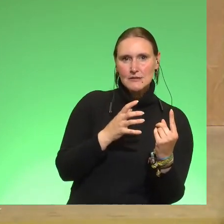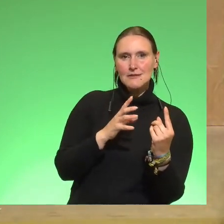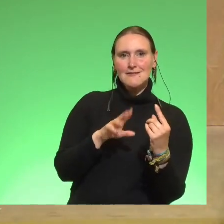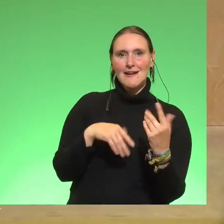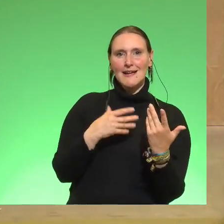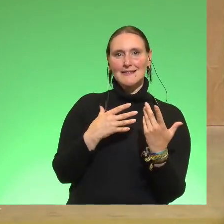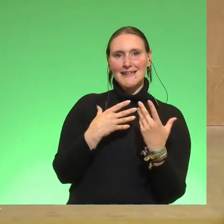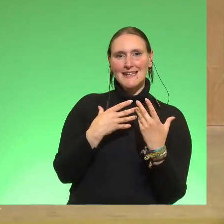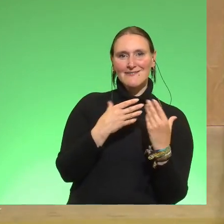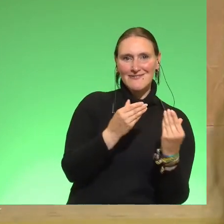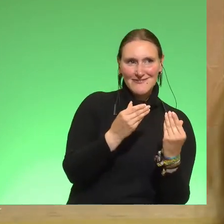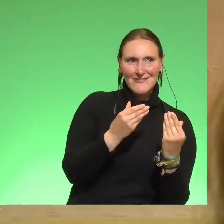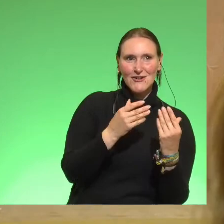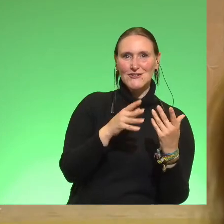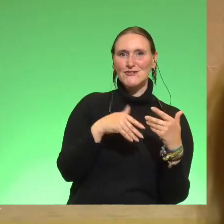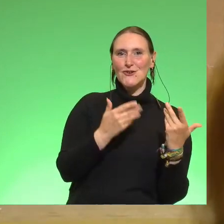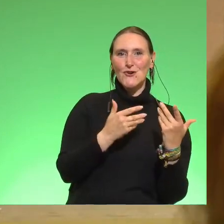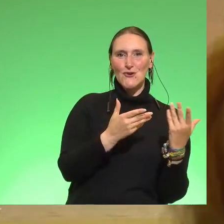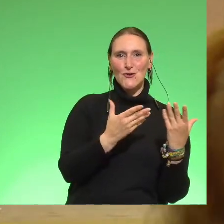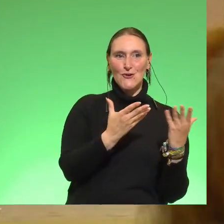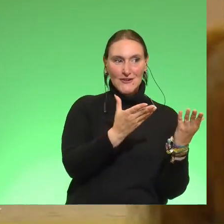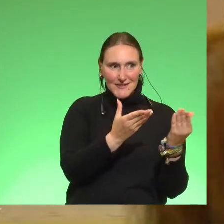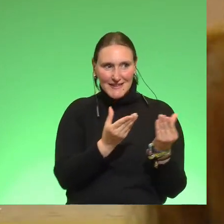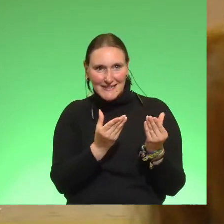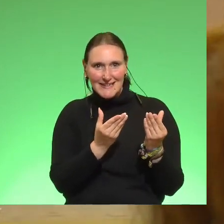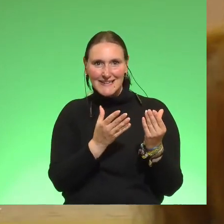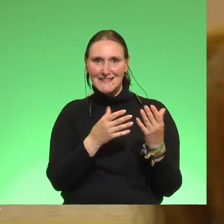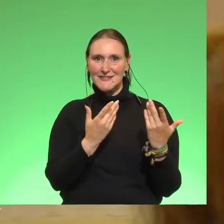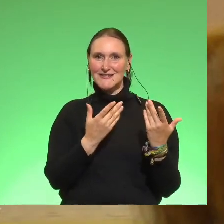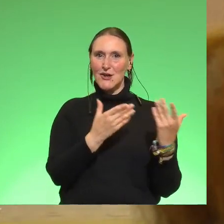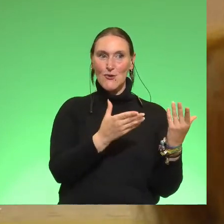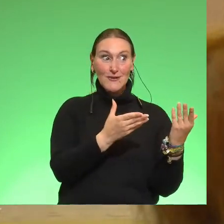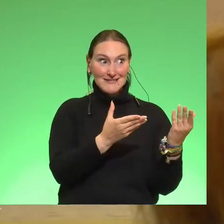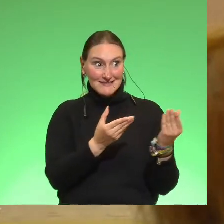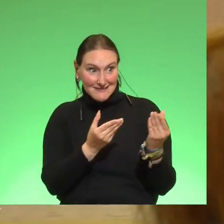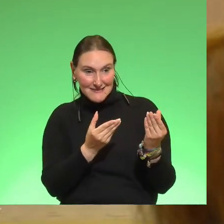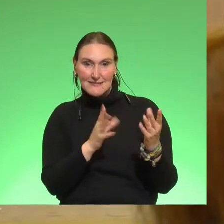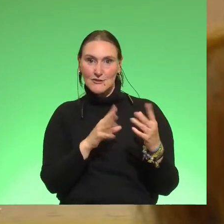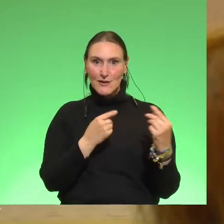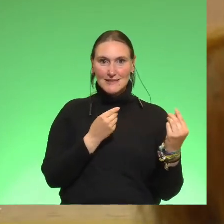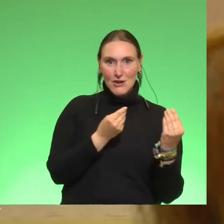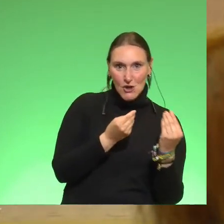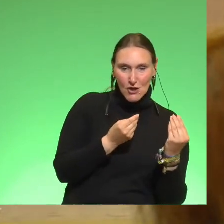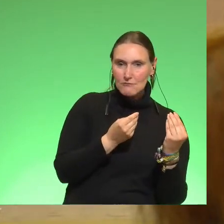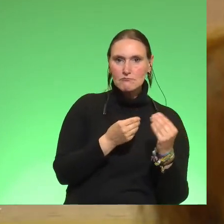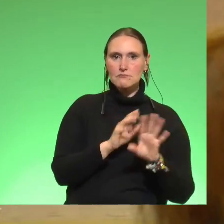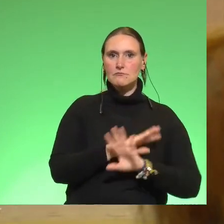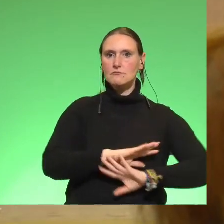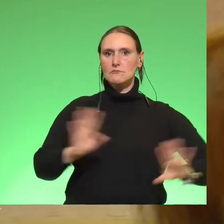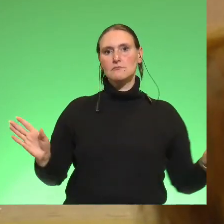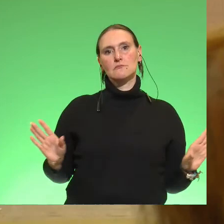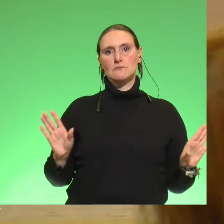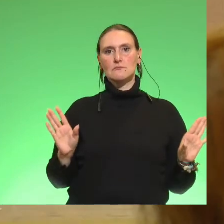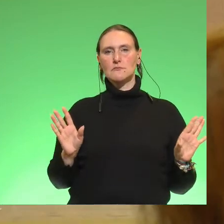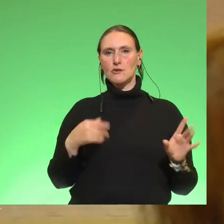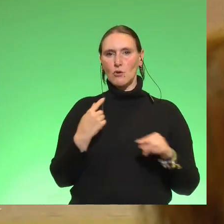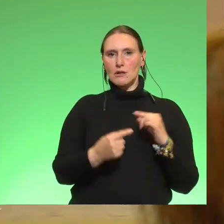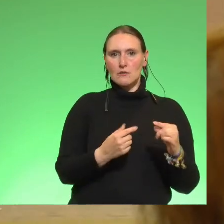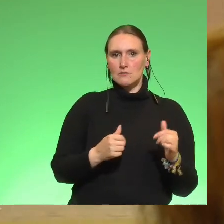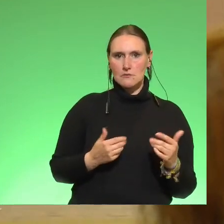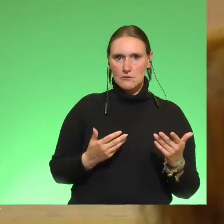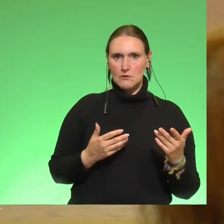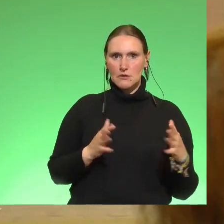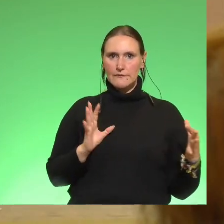talk. It's been changed into a context that has been forced upon, in which people